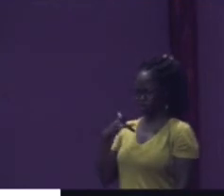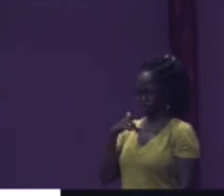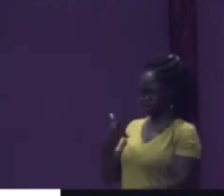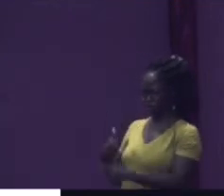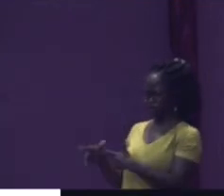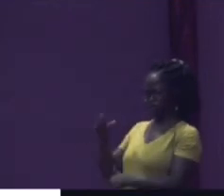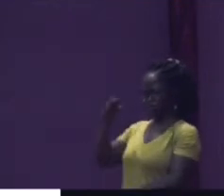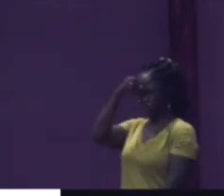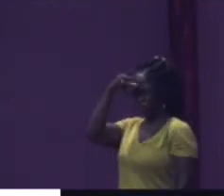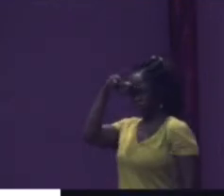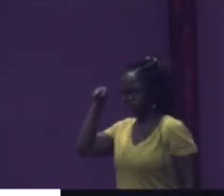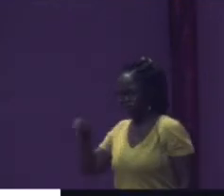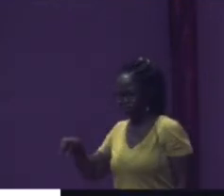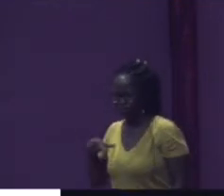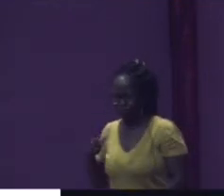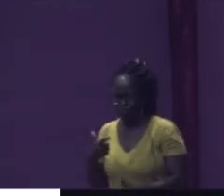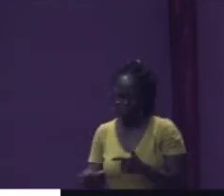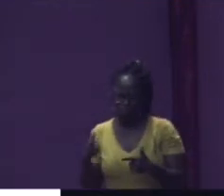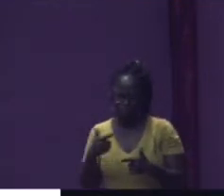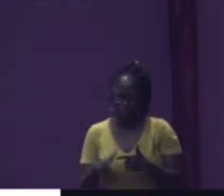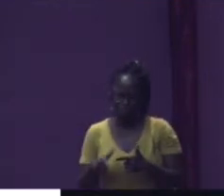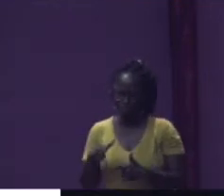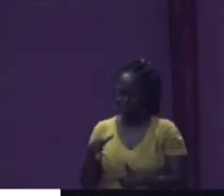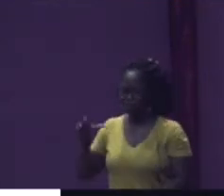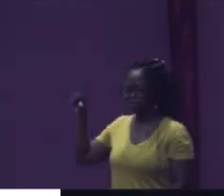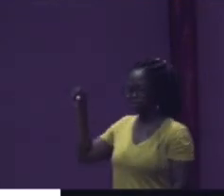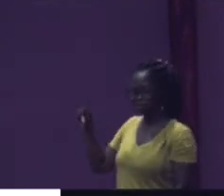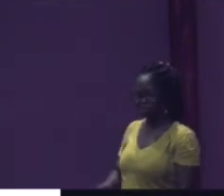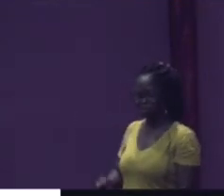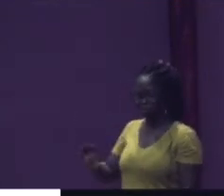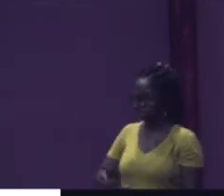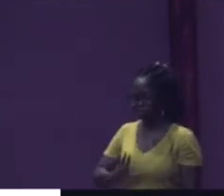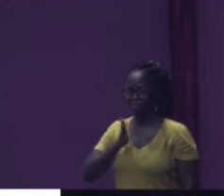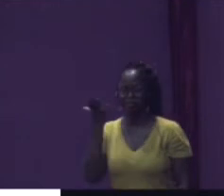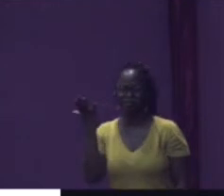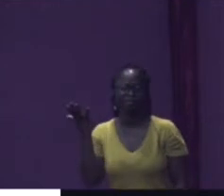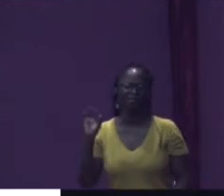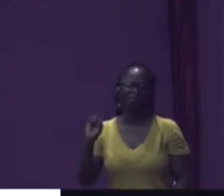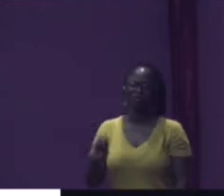getting medications because of the corruption.